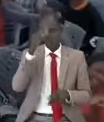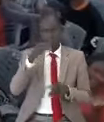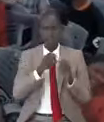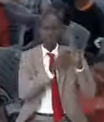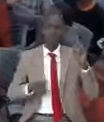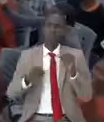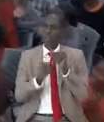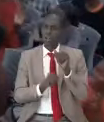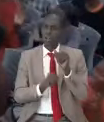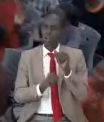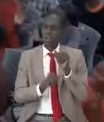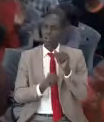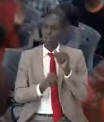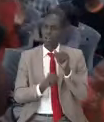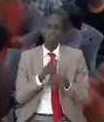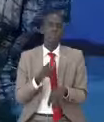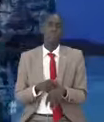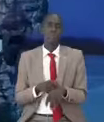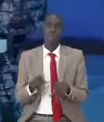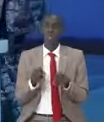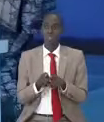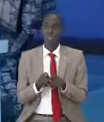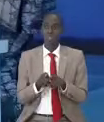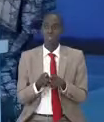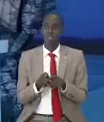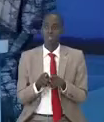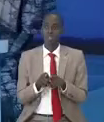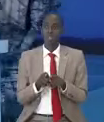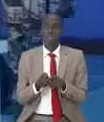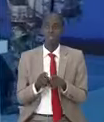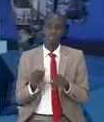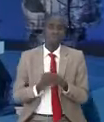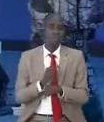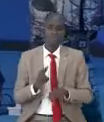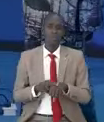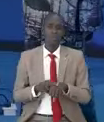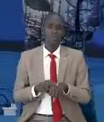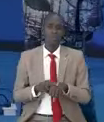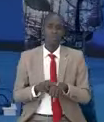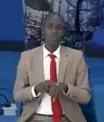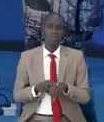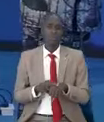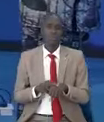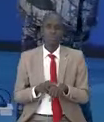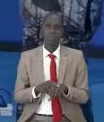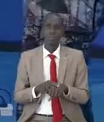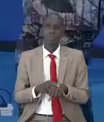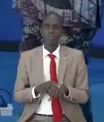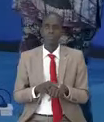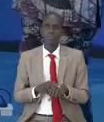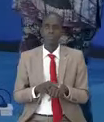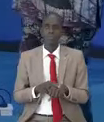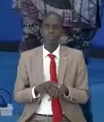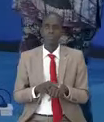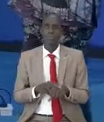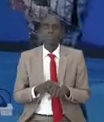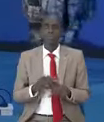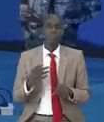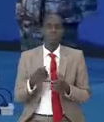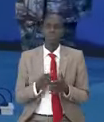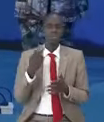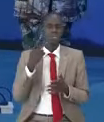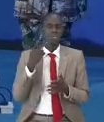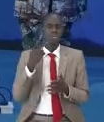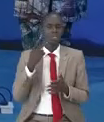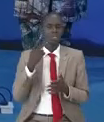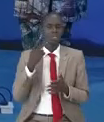Each time, as a nation, each time we perch at that precipice, the invisible hand of God just pulls